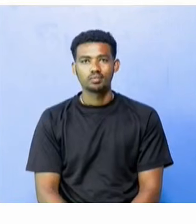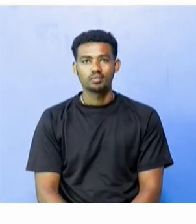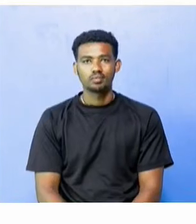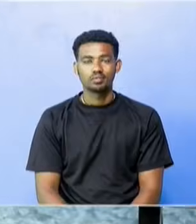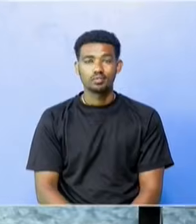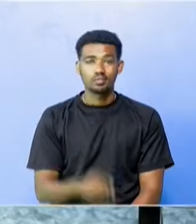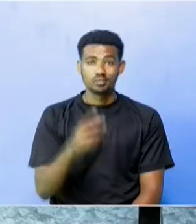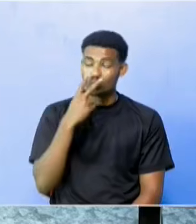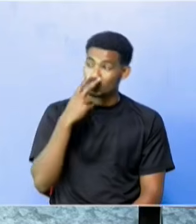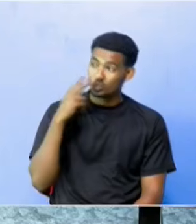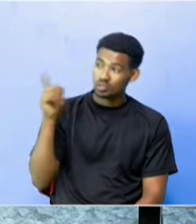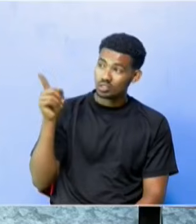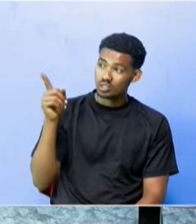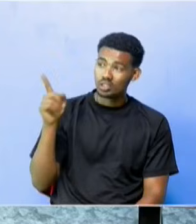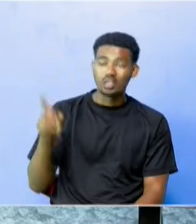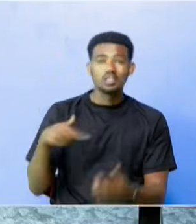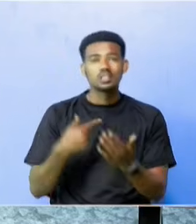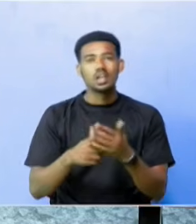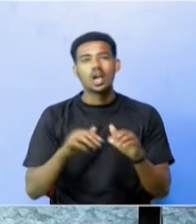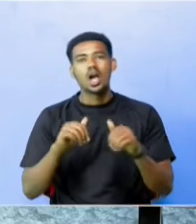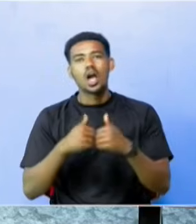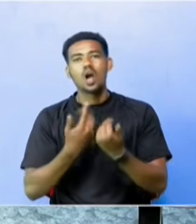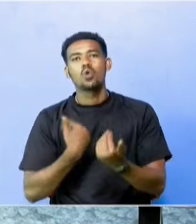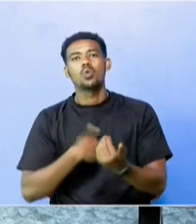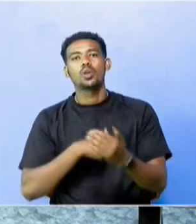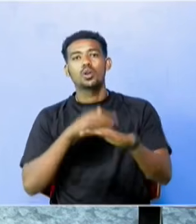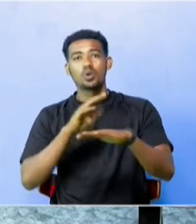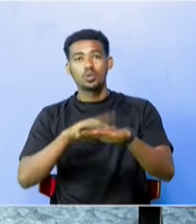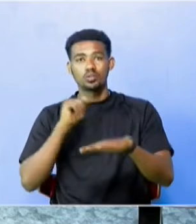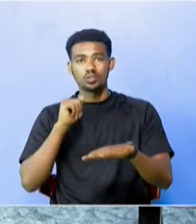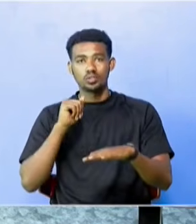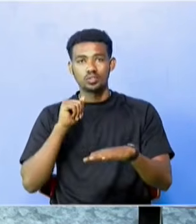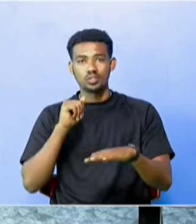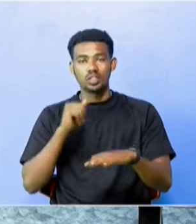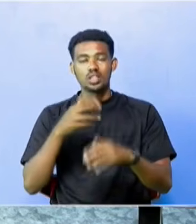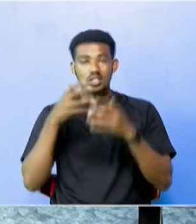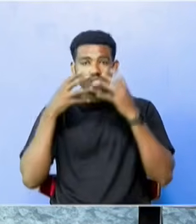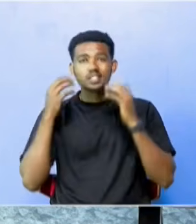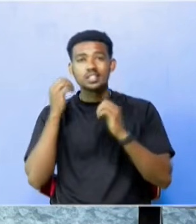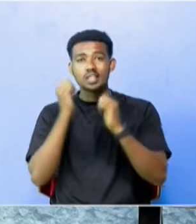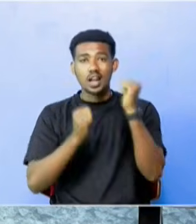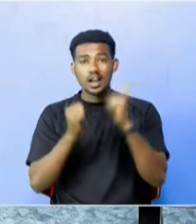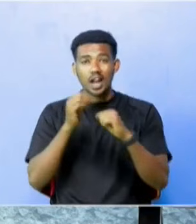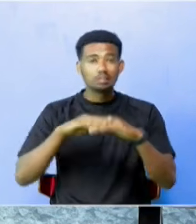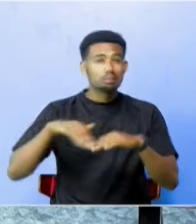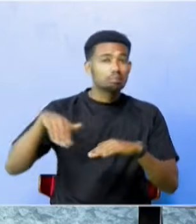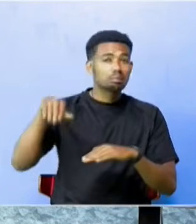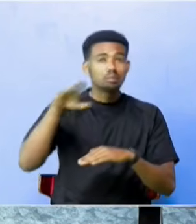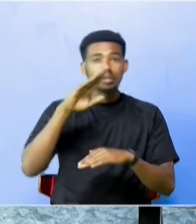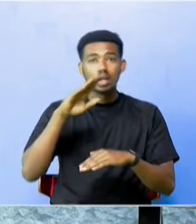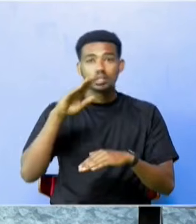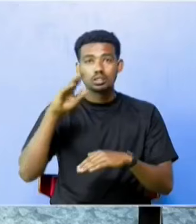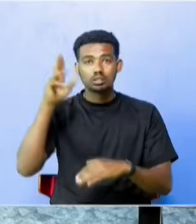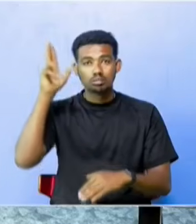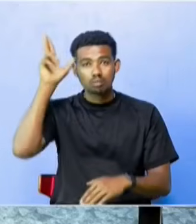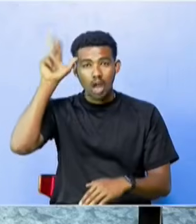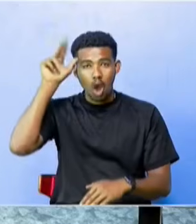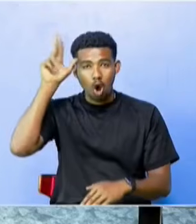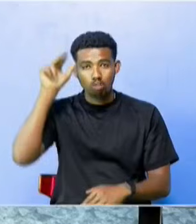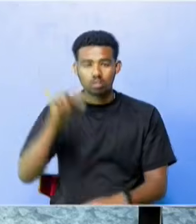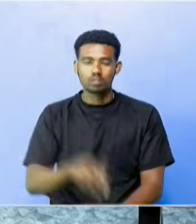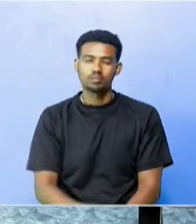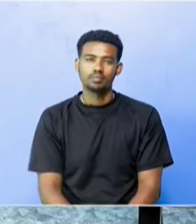You see? This is how it goes. A cheetah runs faster than a